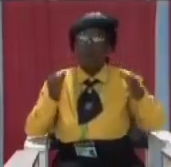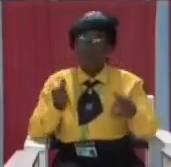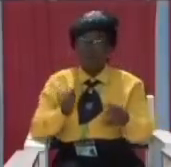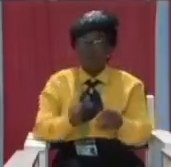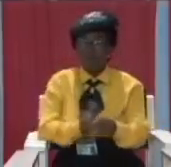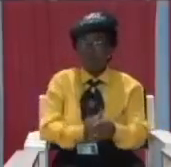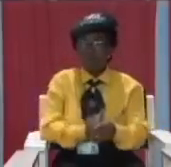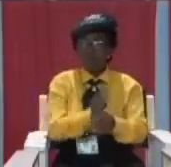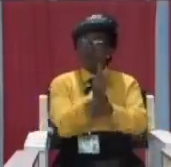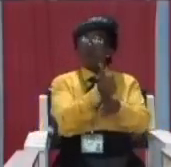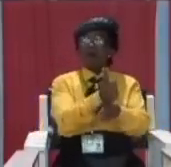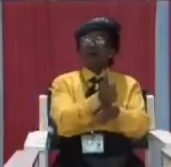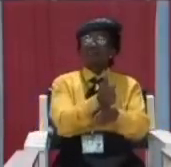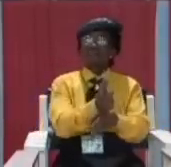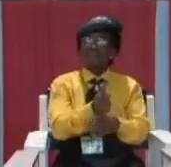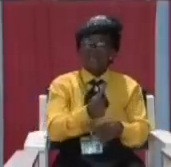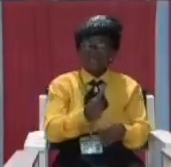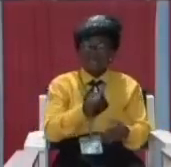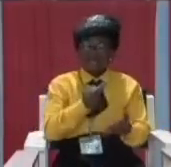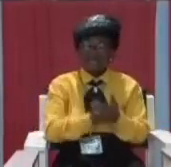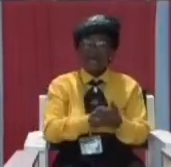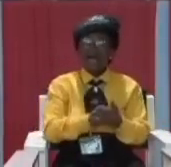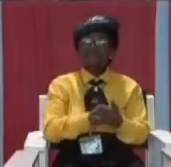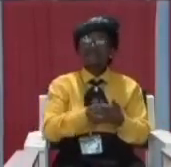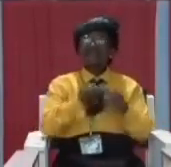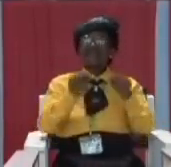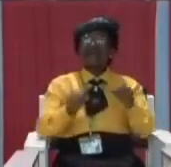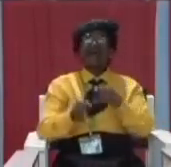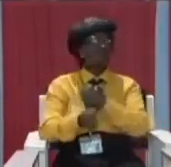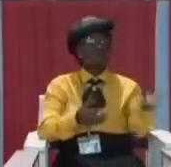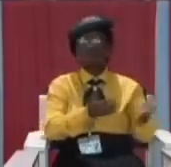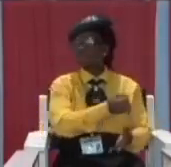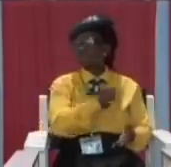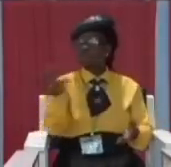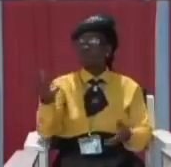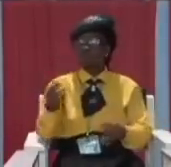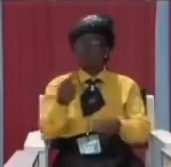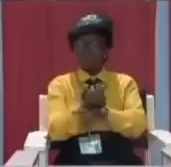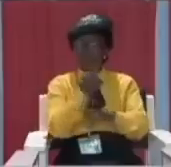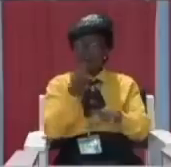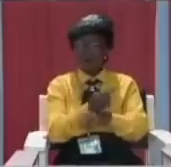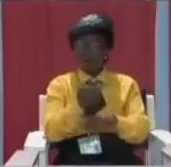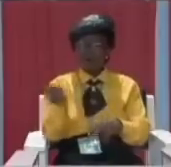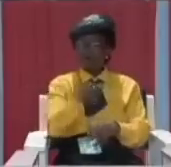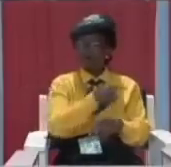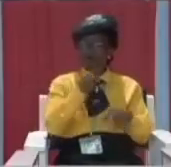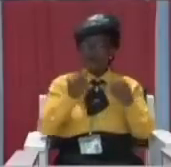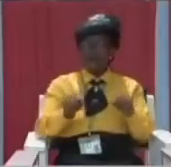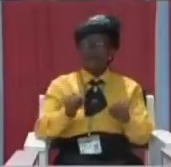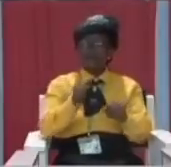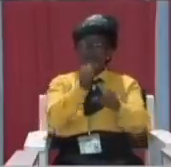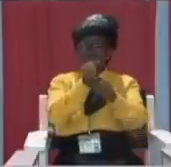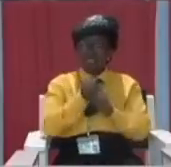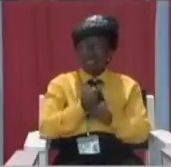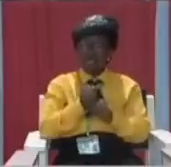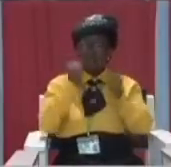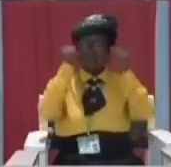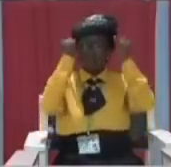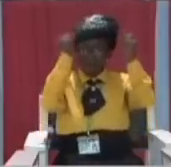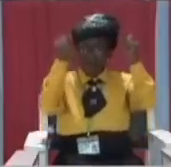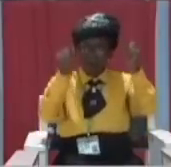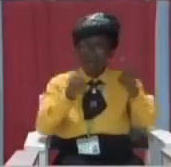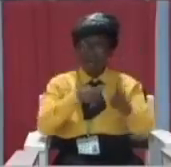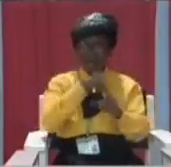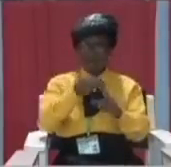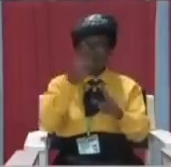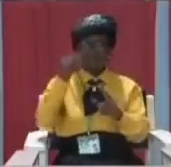can shatter a rock. You shall receive power when the Holy Ghost is come upon